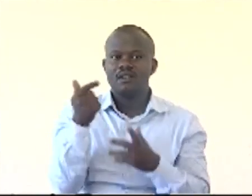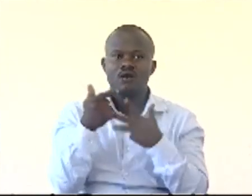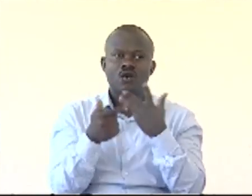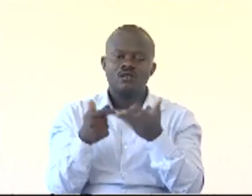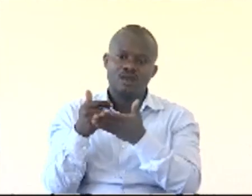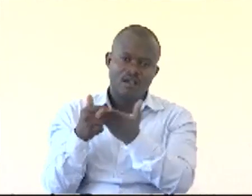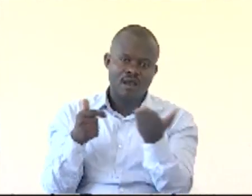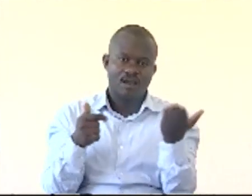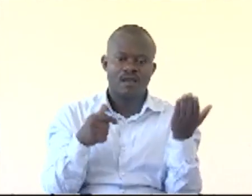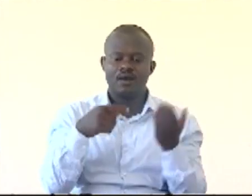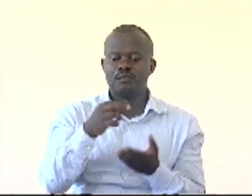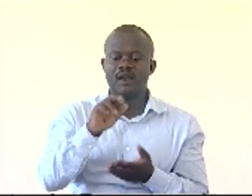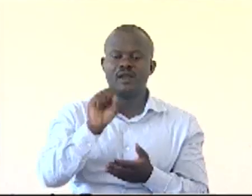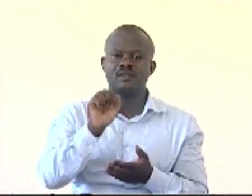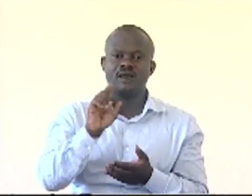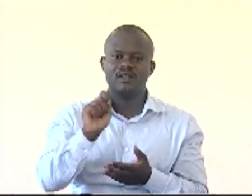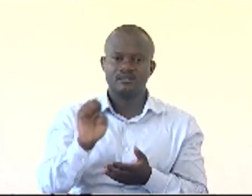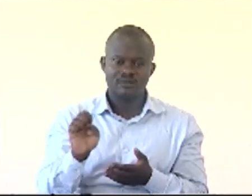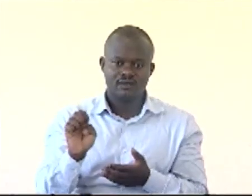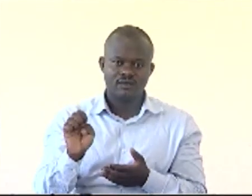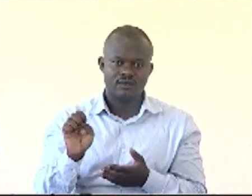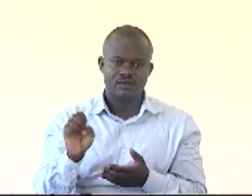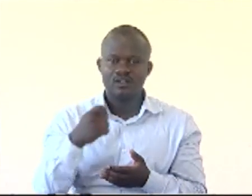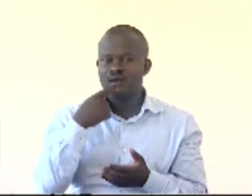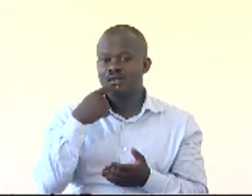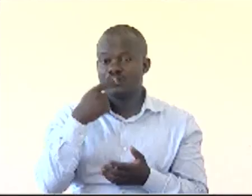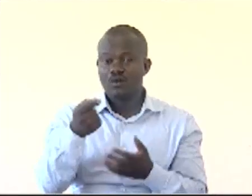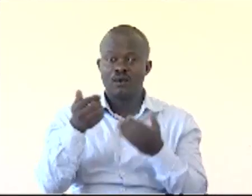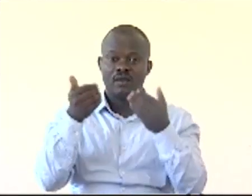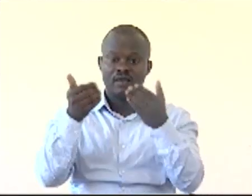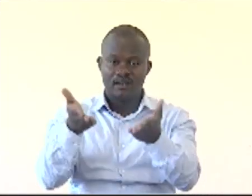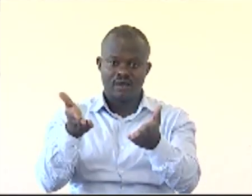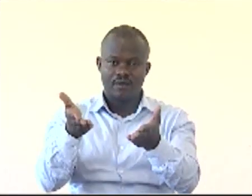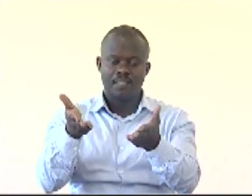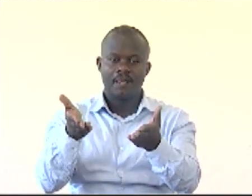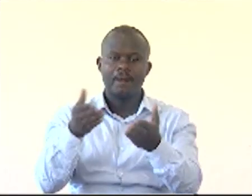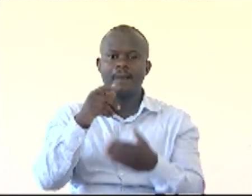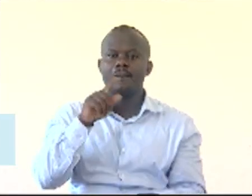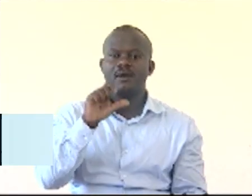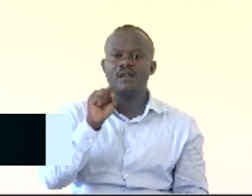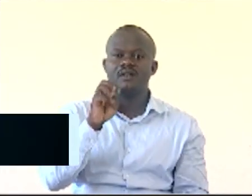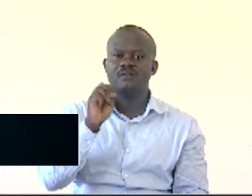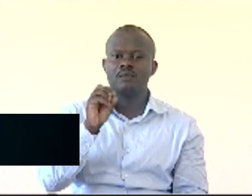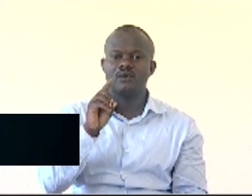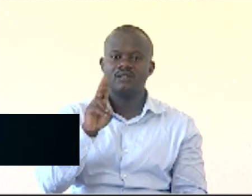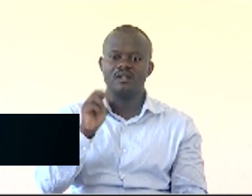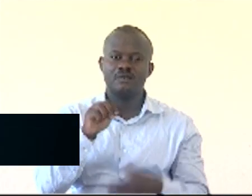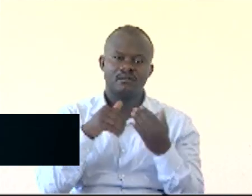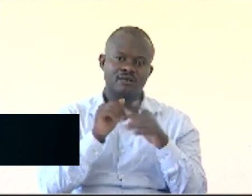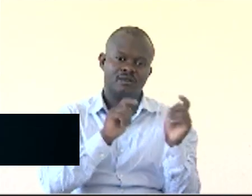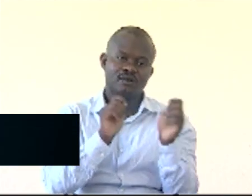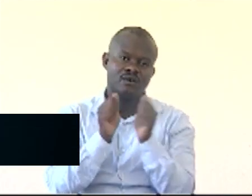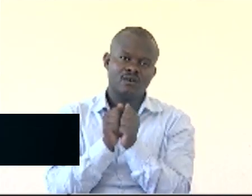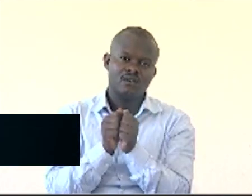are parasites. So here, Plasmodium parasites transmitted by the